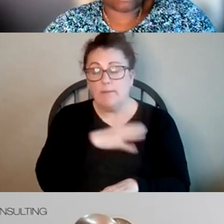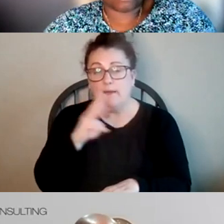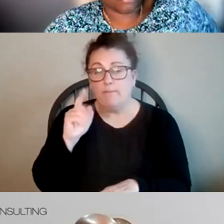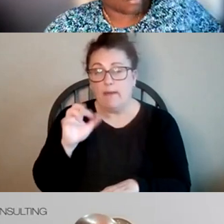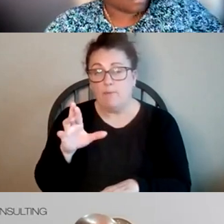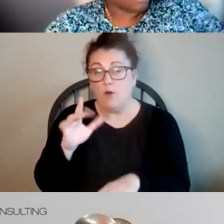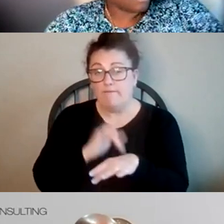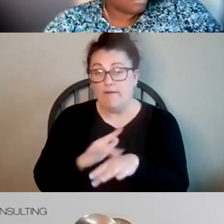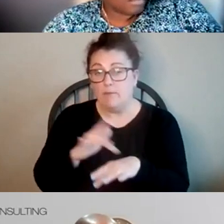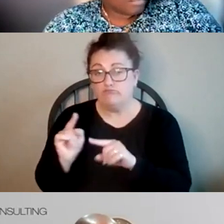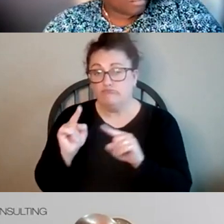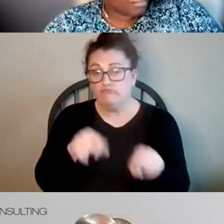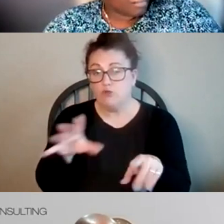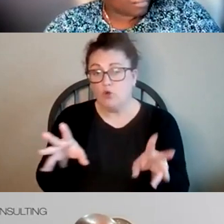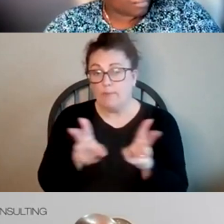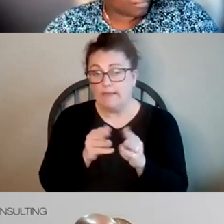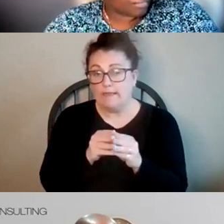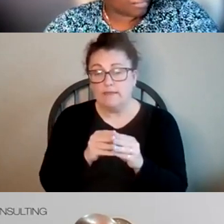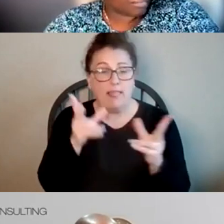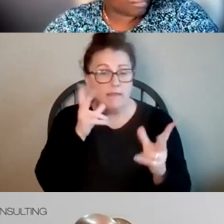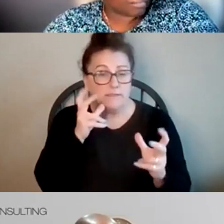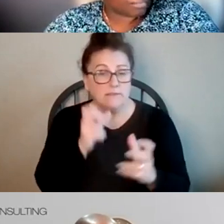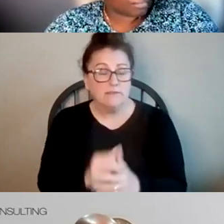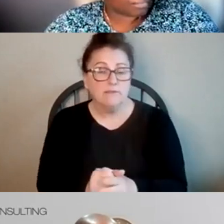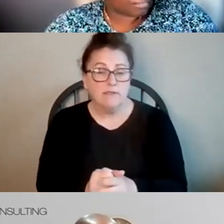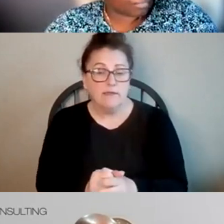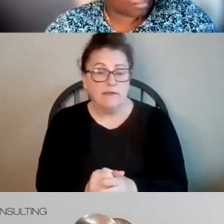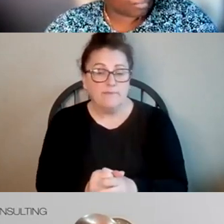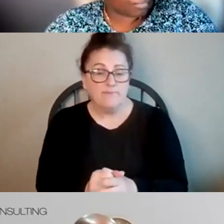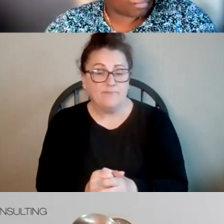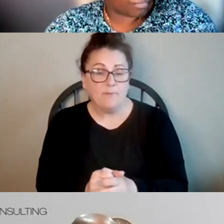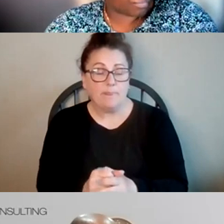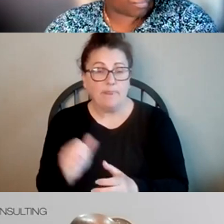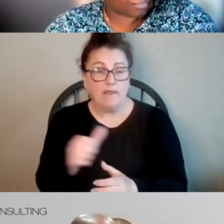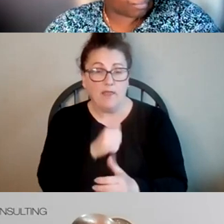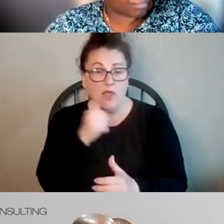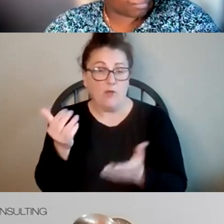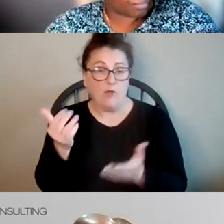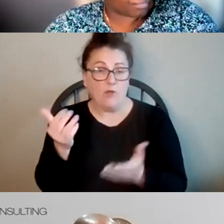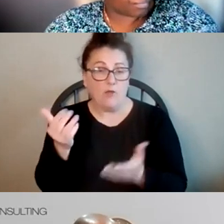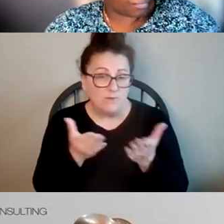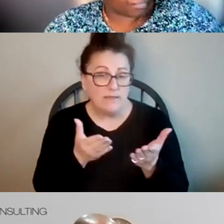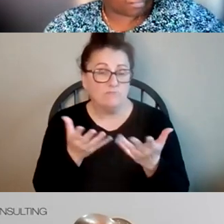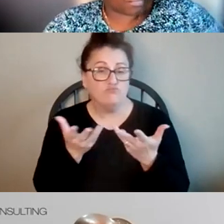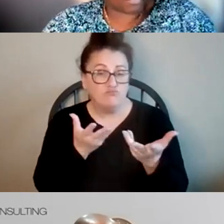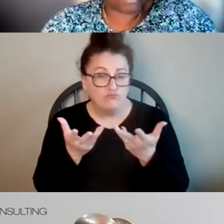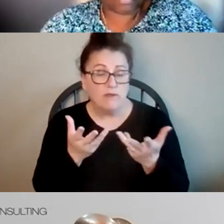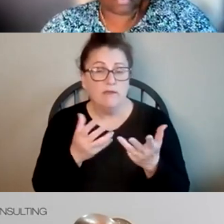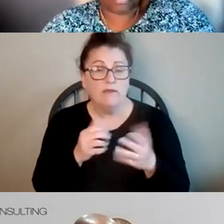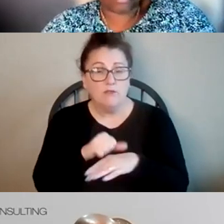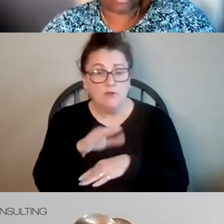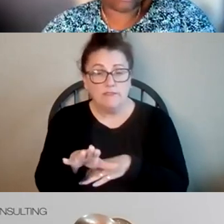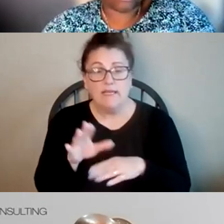are available to attend and listen. So the other formats for engagement, you may send in